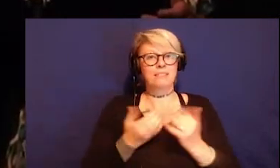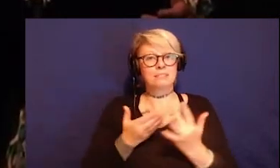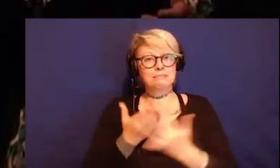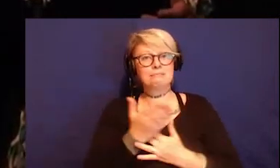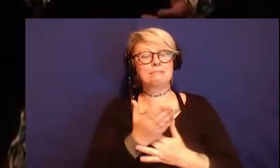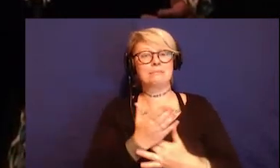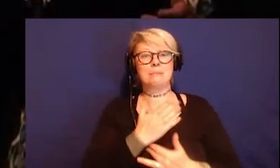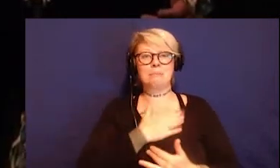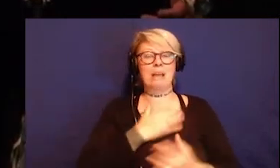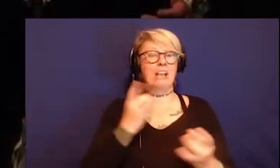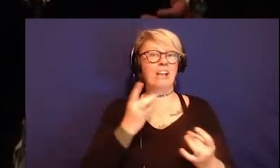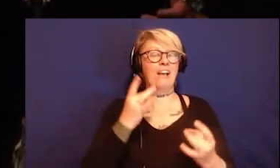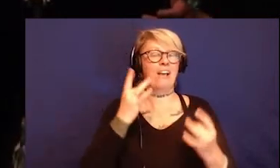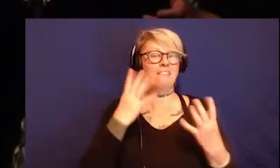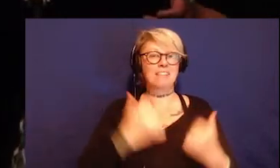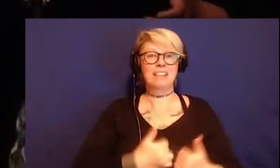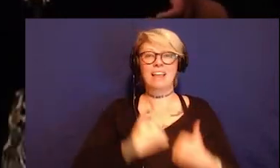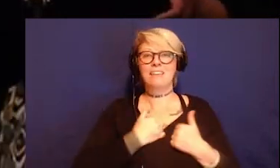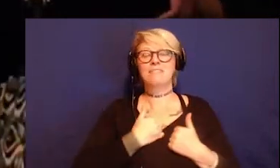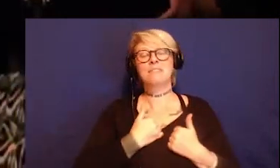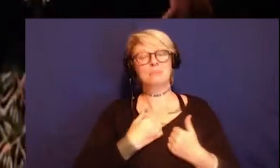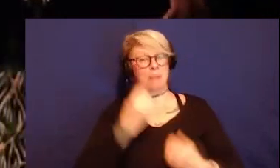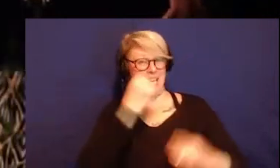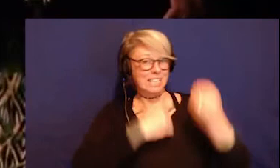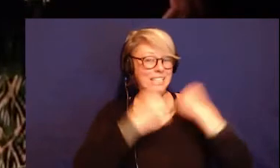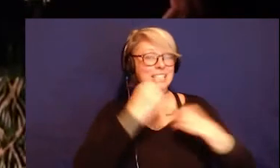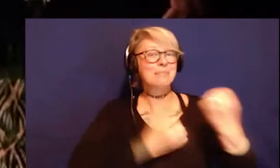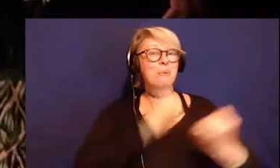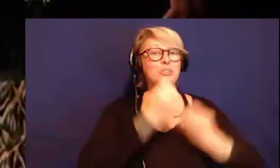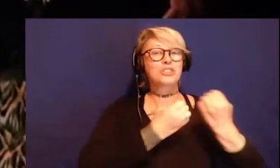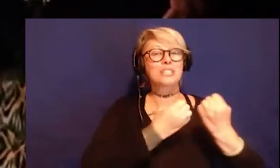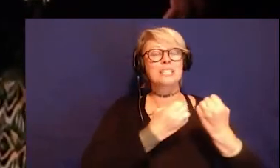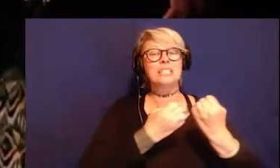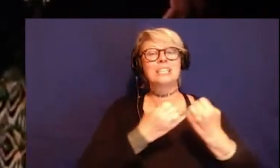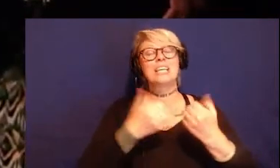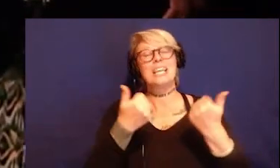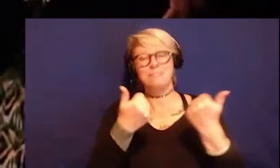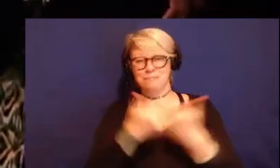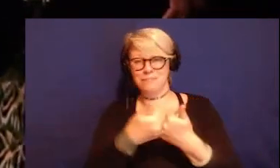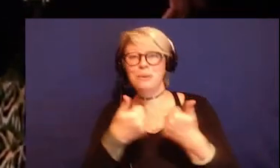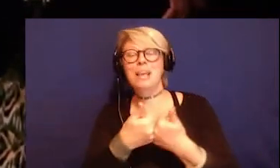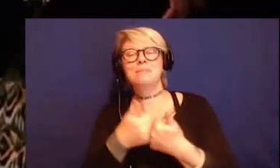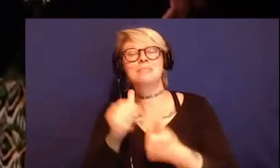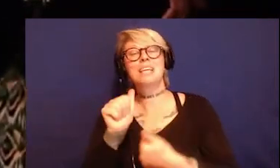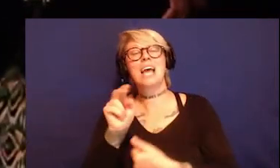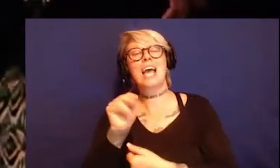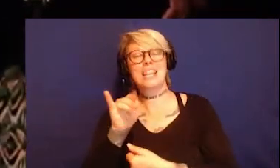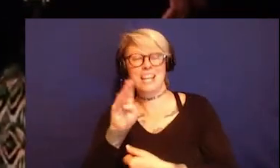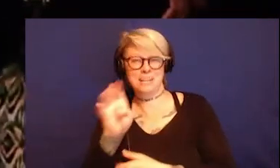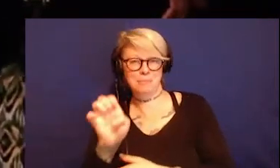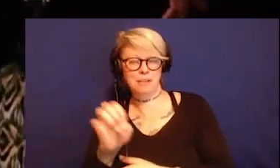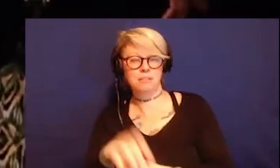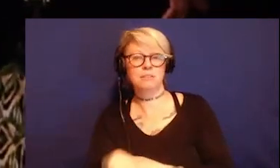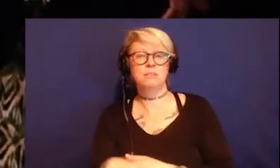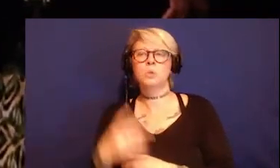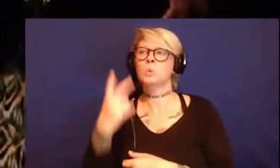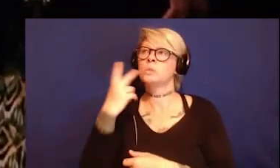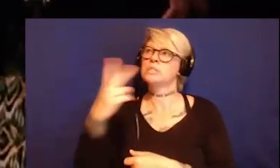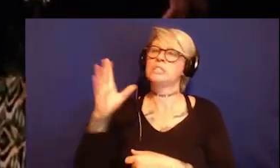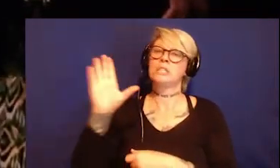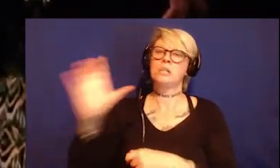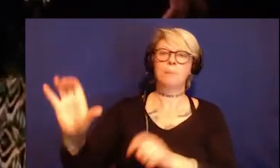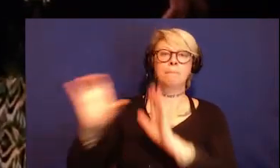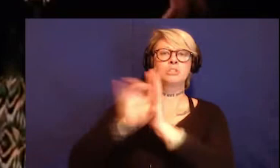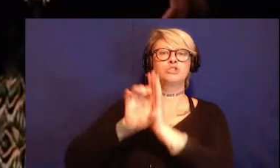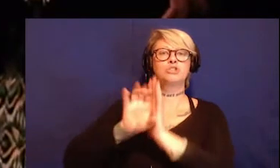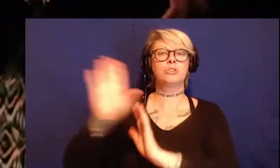eating, anime, and video games. We see quick images of a family portrait. Talia on stage during